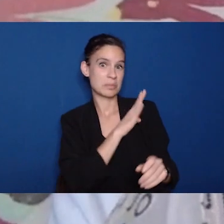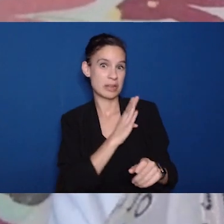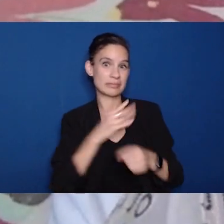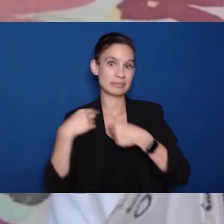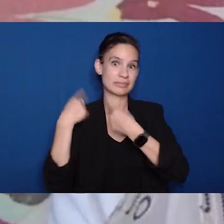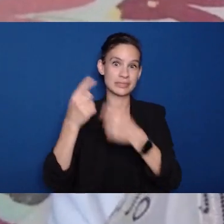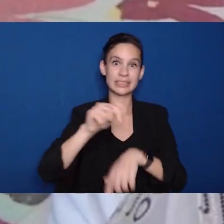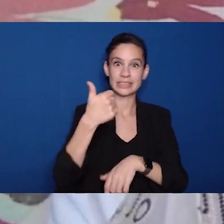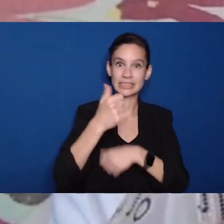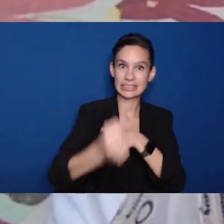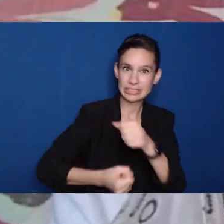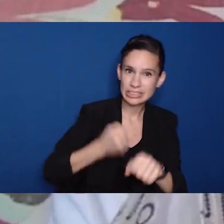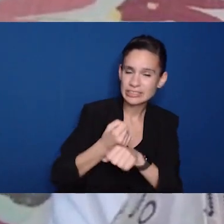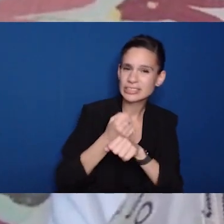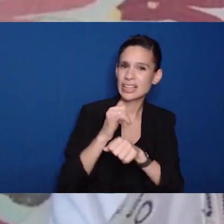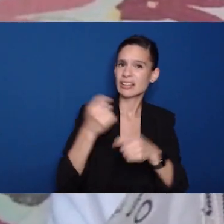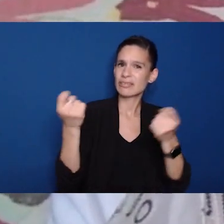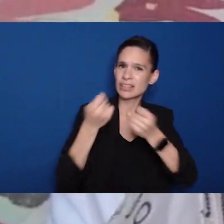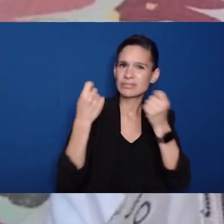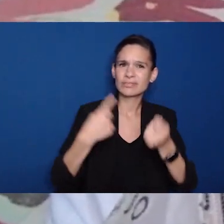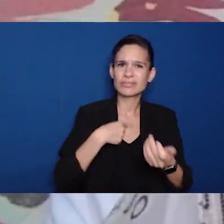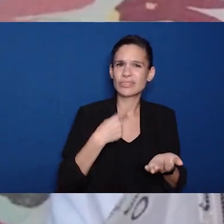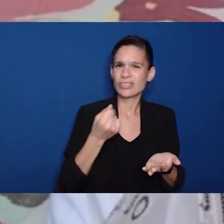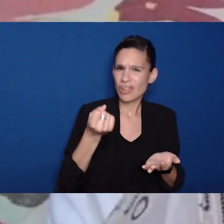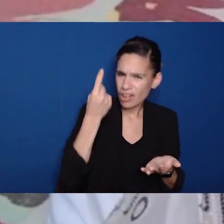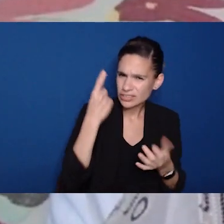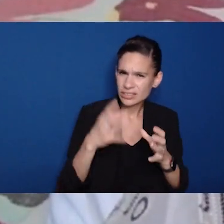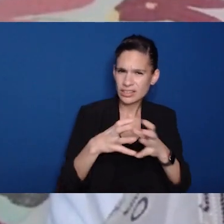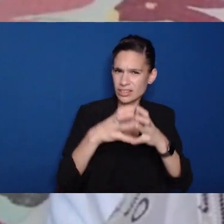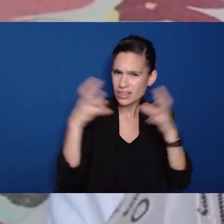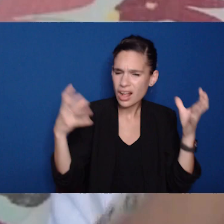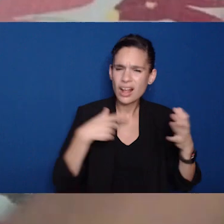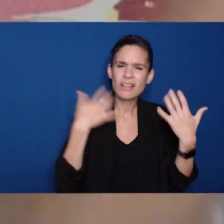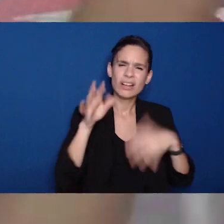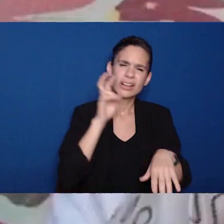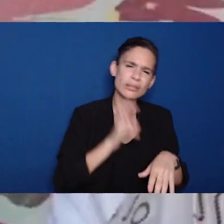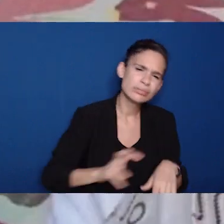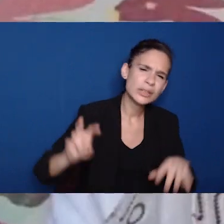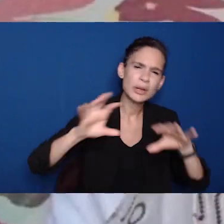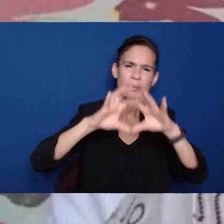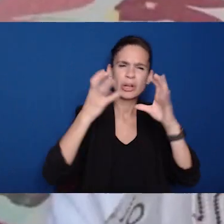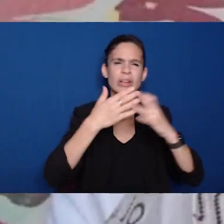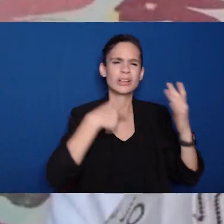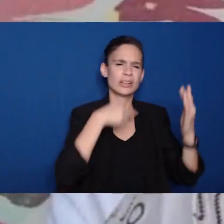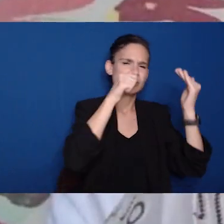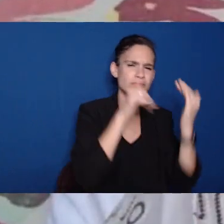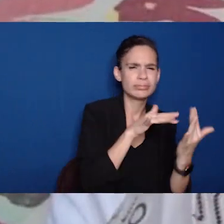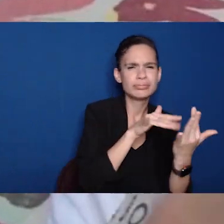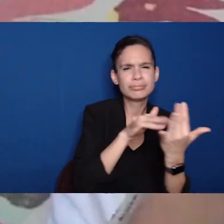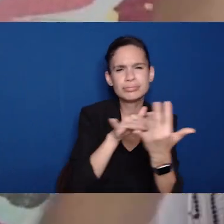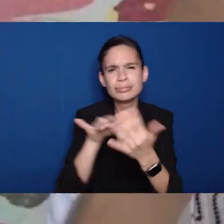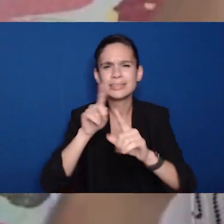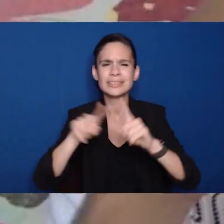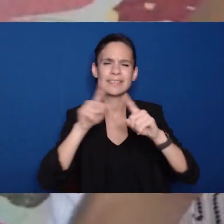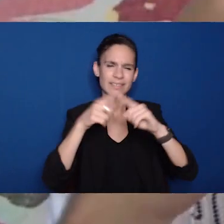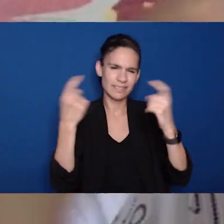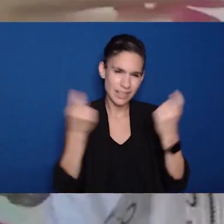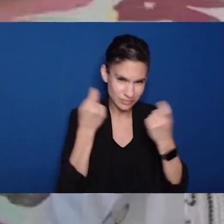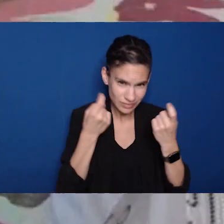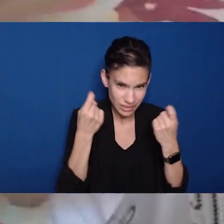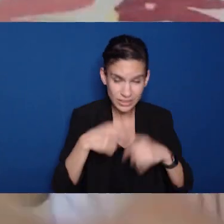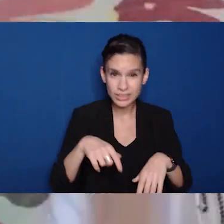understand ritual in the form of festival pretty well. And I was able to go around the world studying it. And so I do think the idea